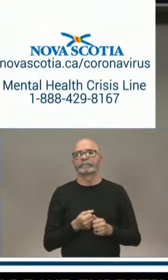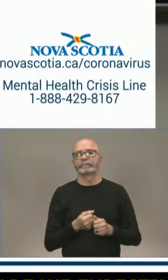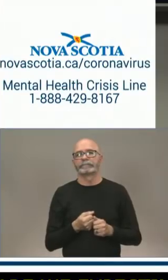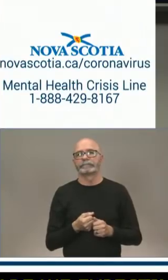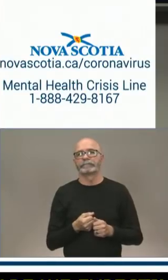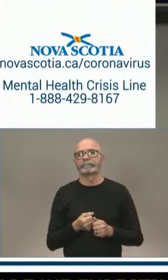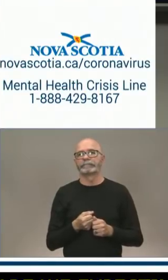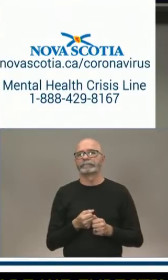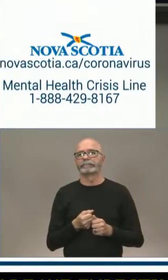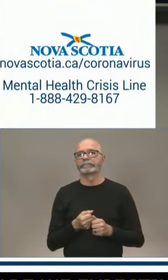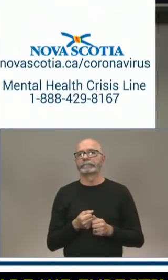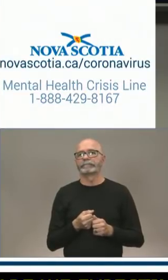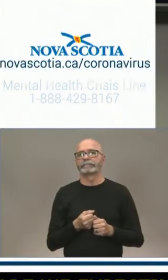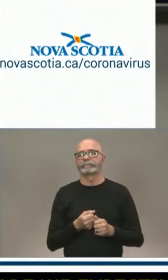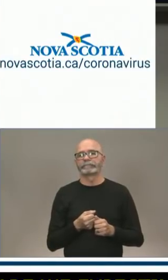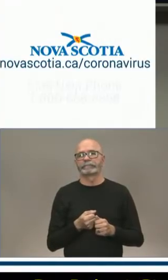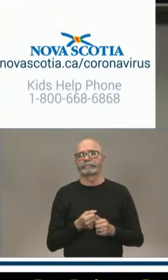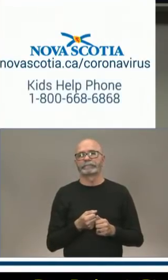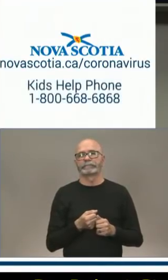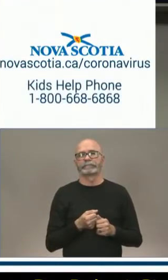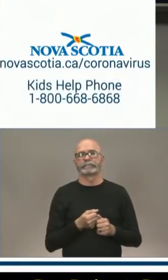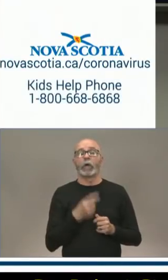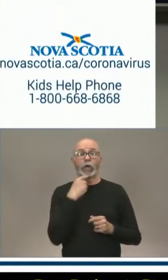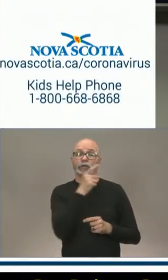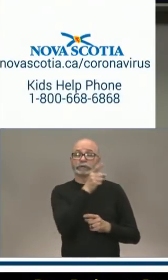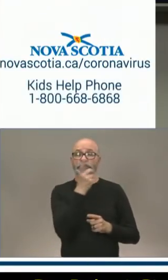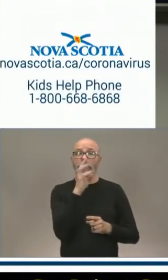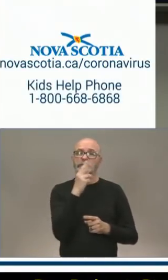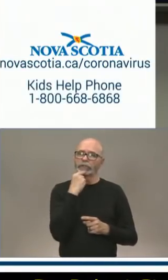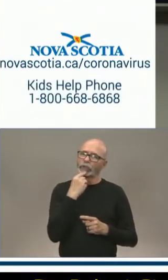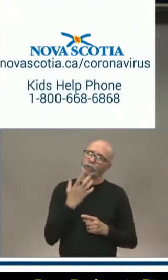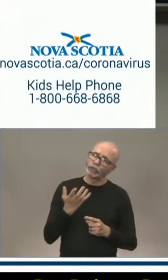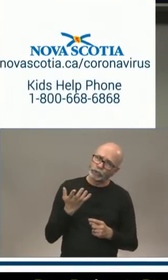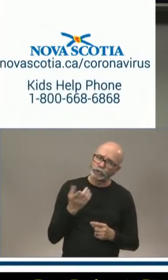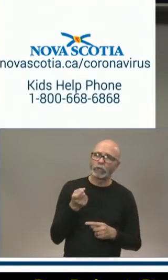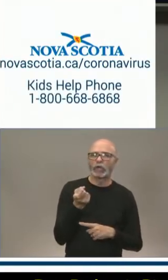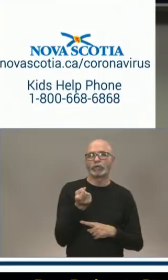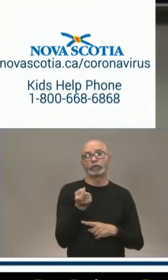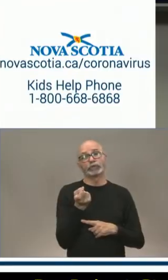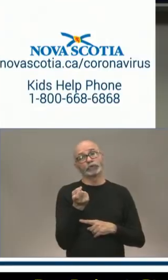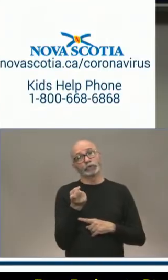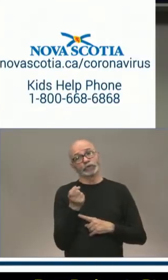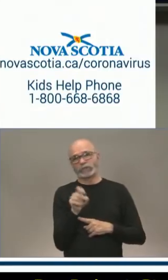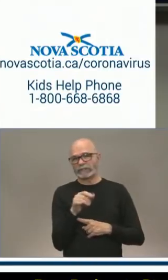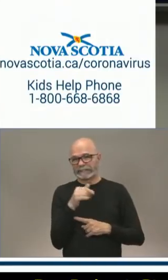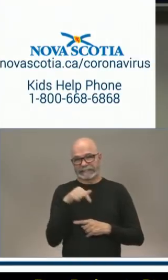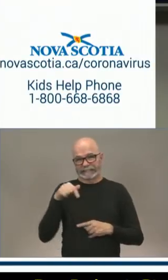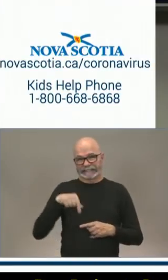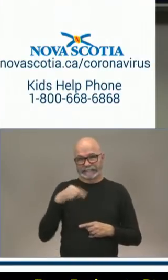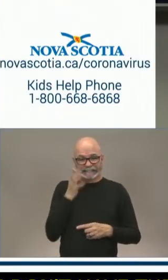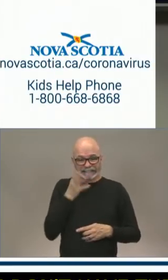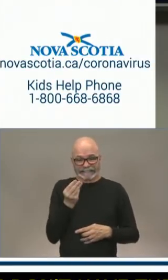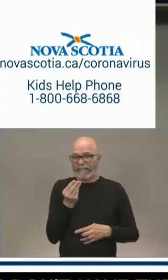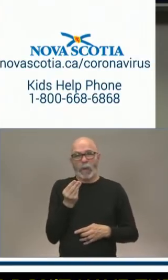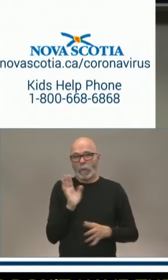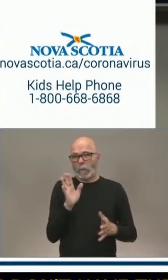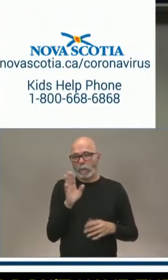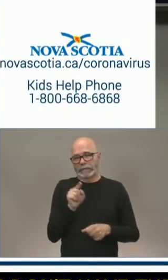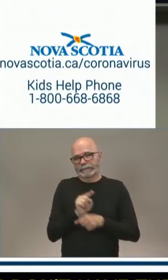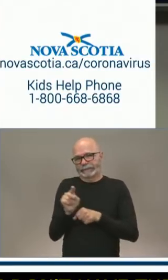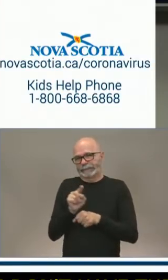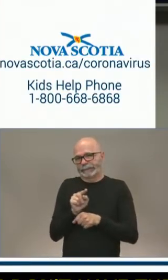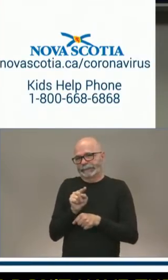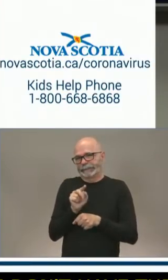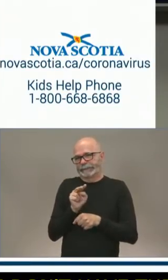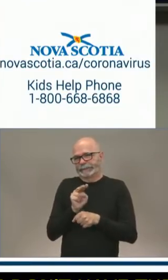know that we are on target to, not next Monday, but the Monday after, start getting that vaccine into